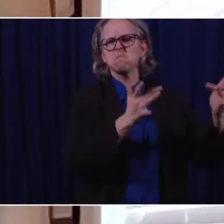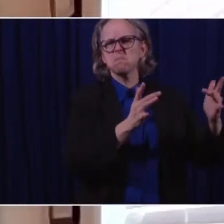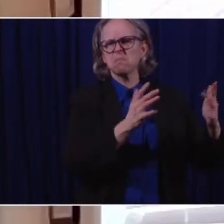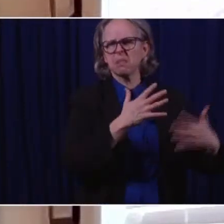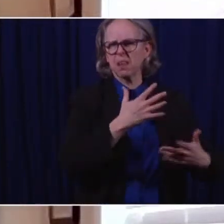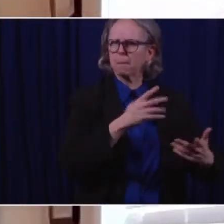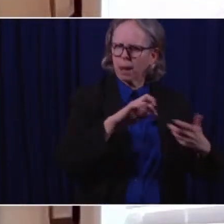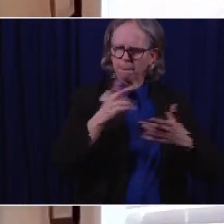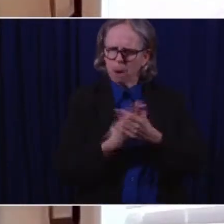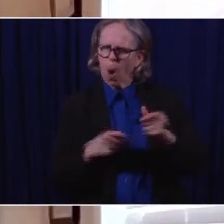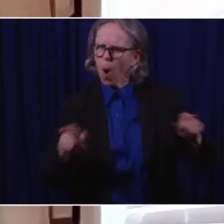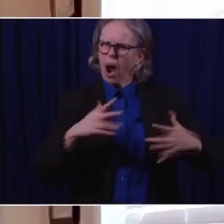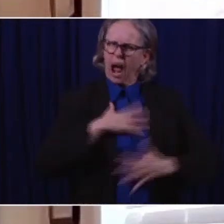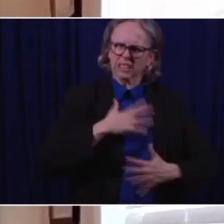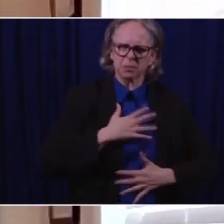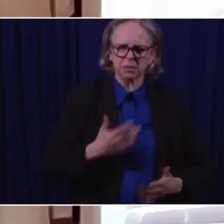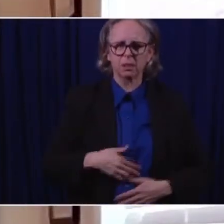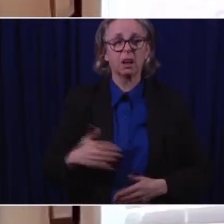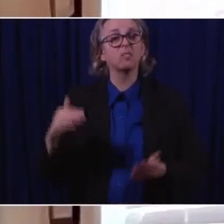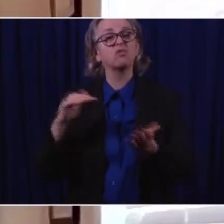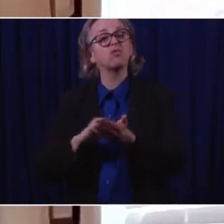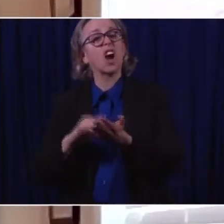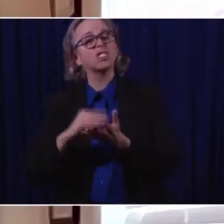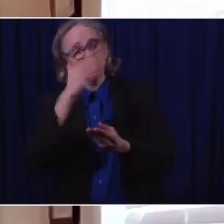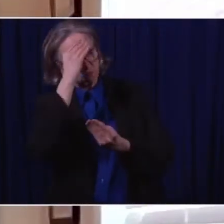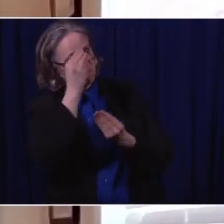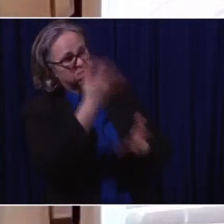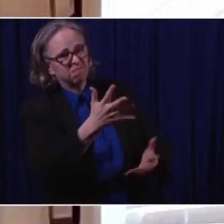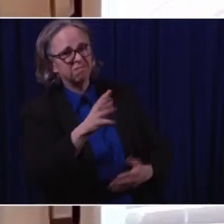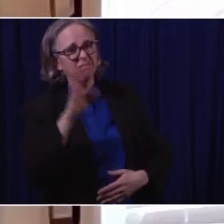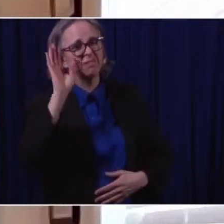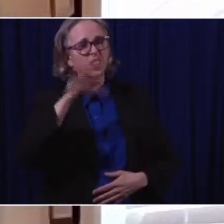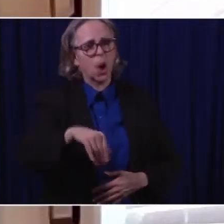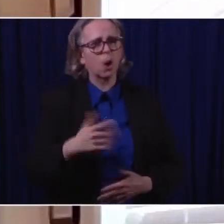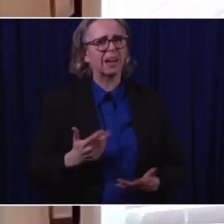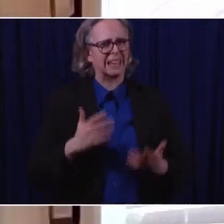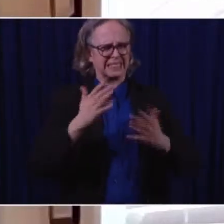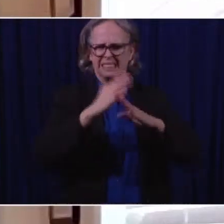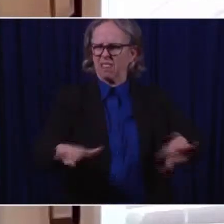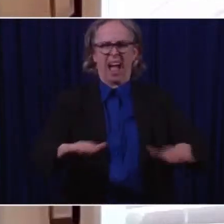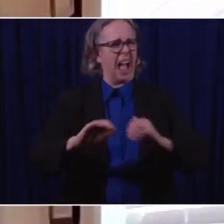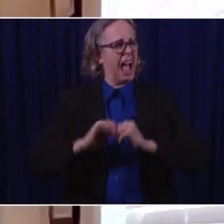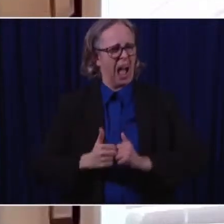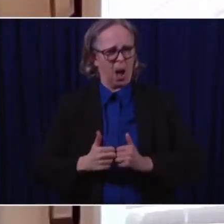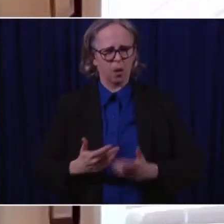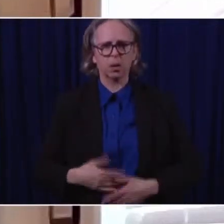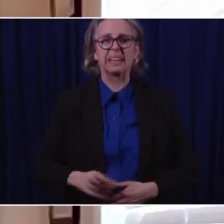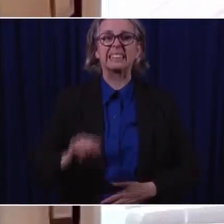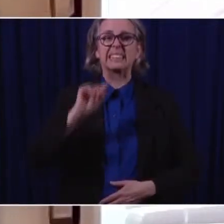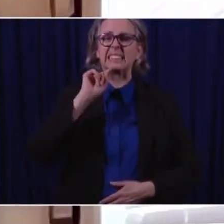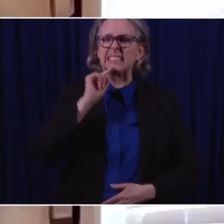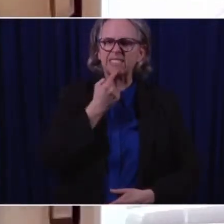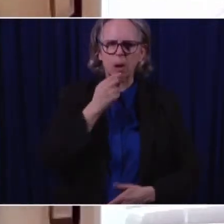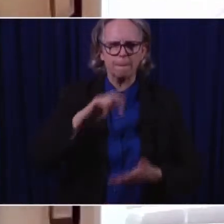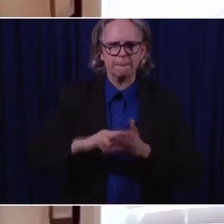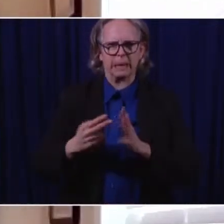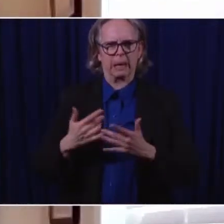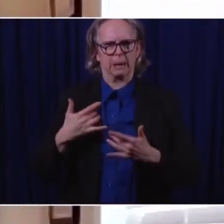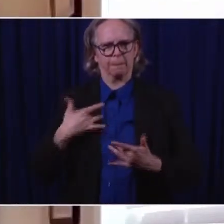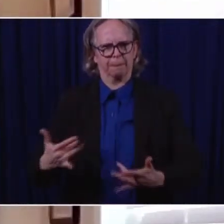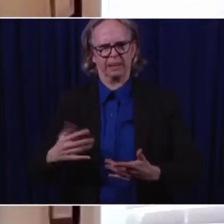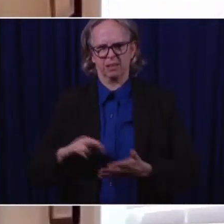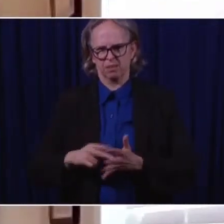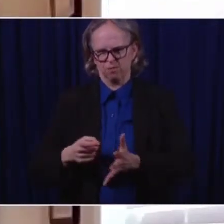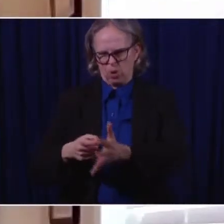severe end of the spectrum was those who ended up requiring hospital care, because hospitals are